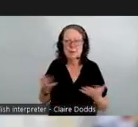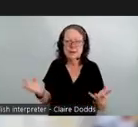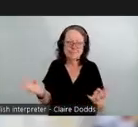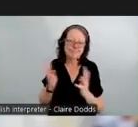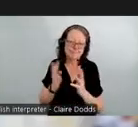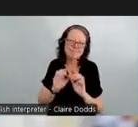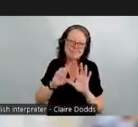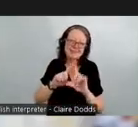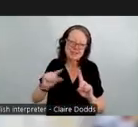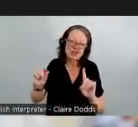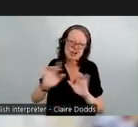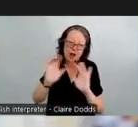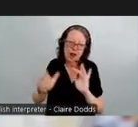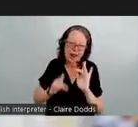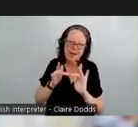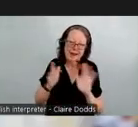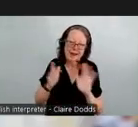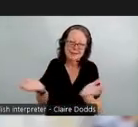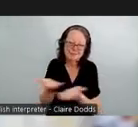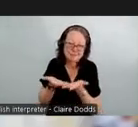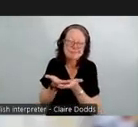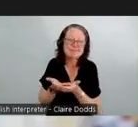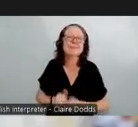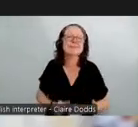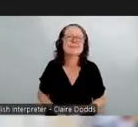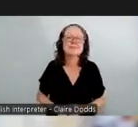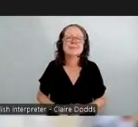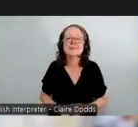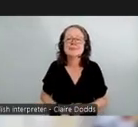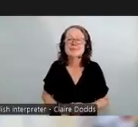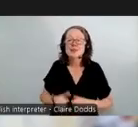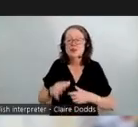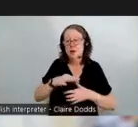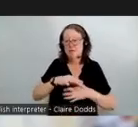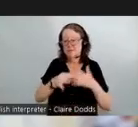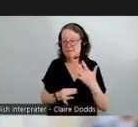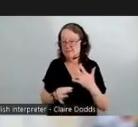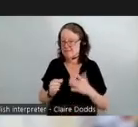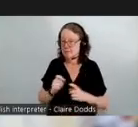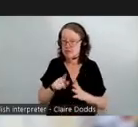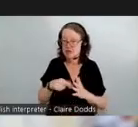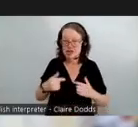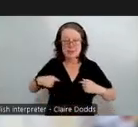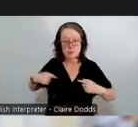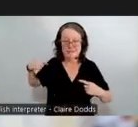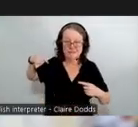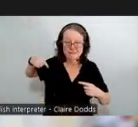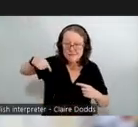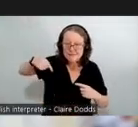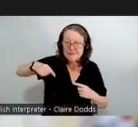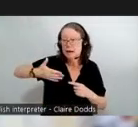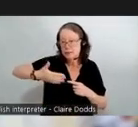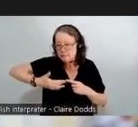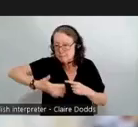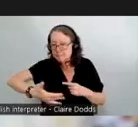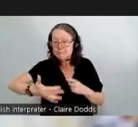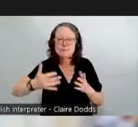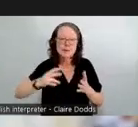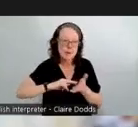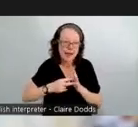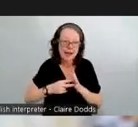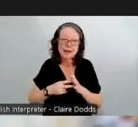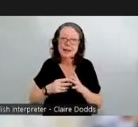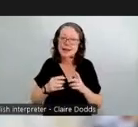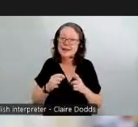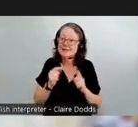So those are the projects that I wanted to showcase and tell you about as an example of how things are happening in our place to try